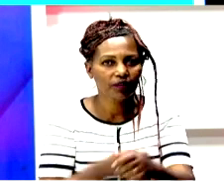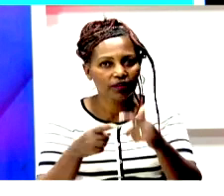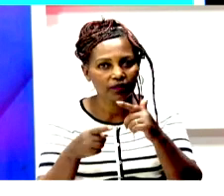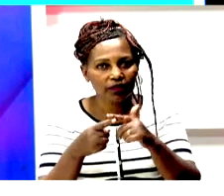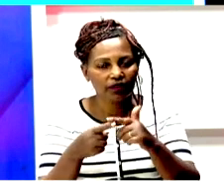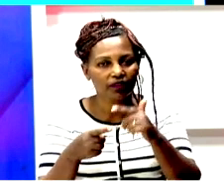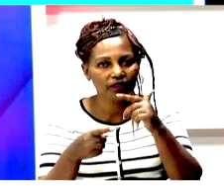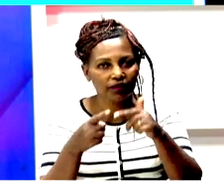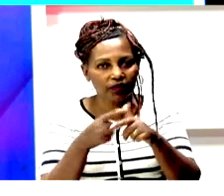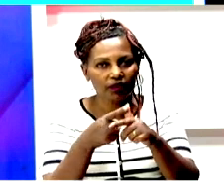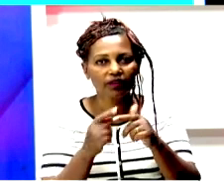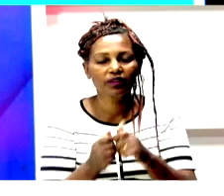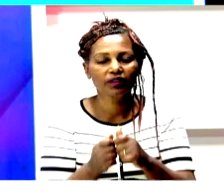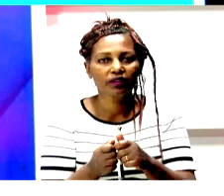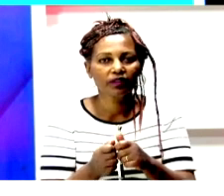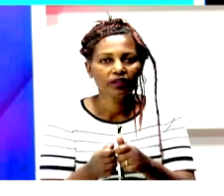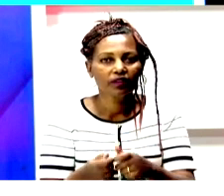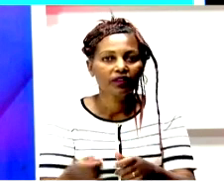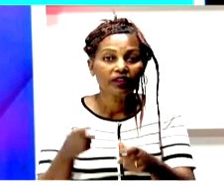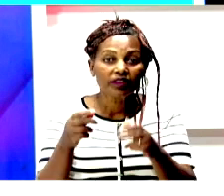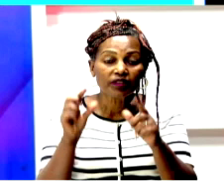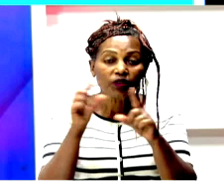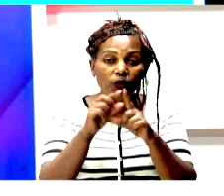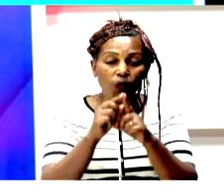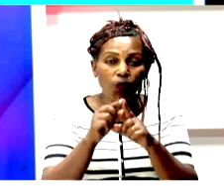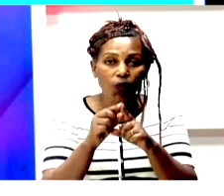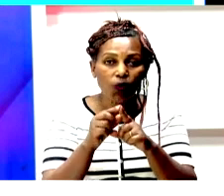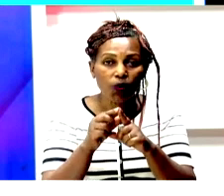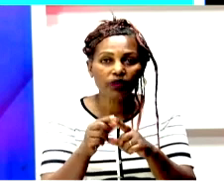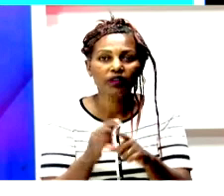The word grass in the first one and in the second one.